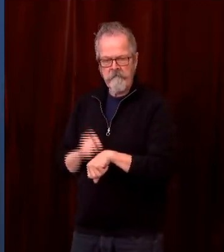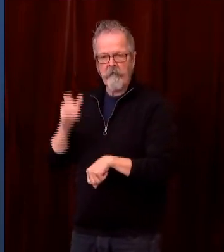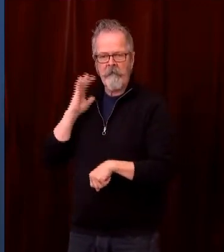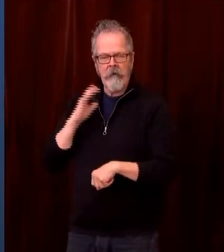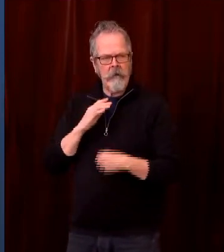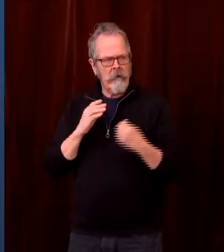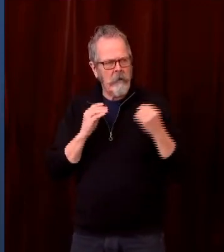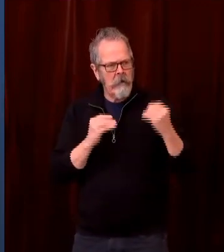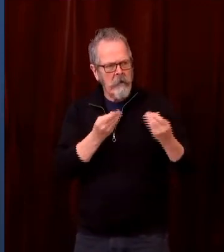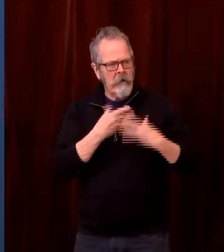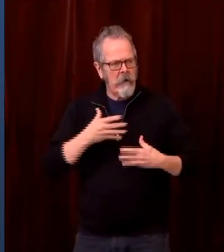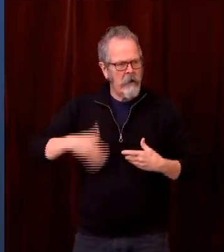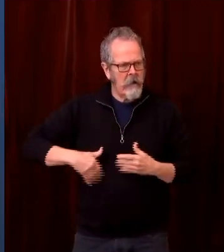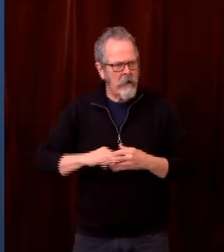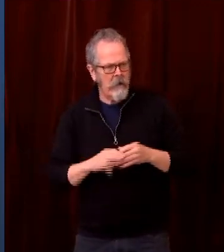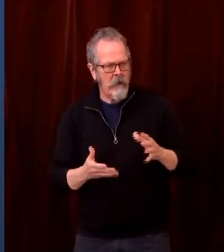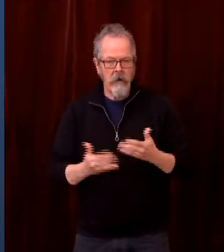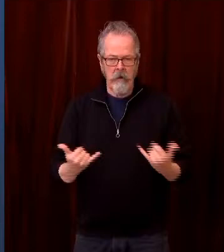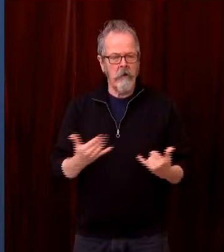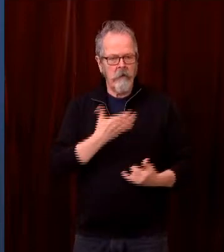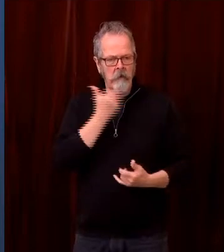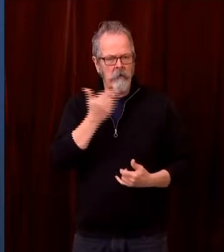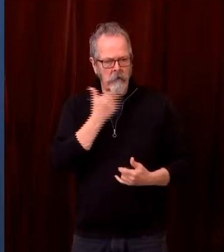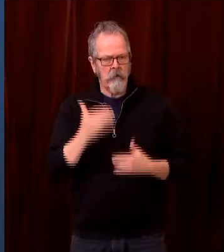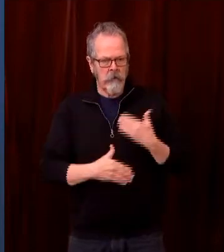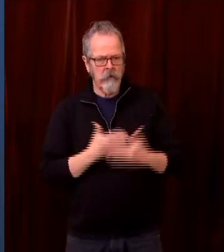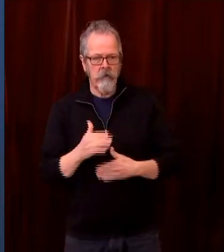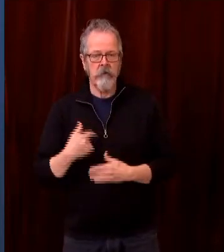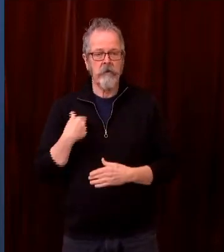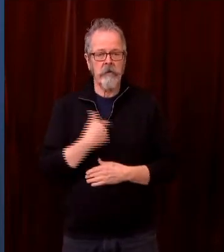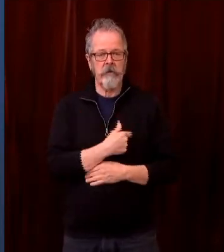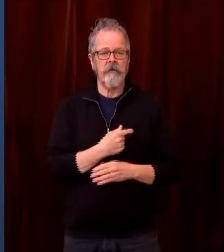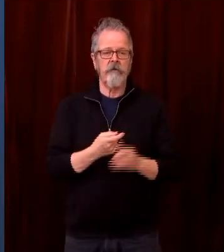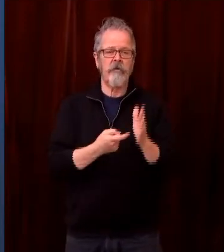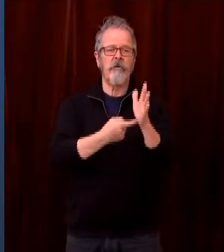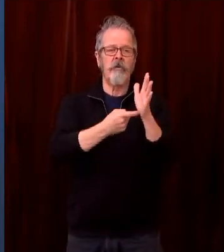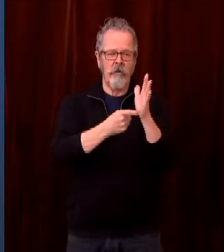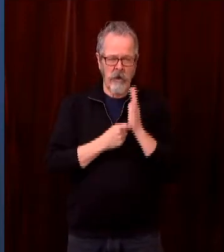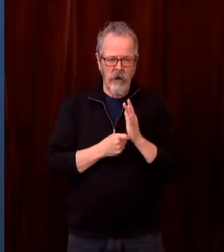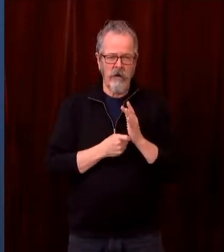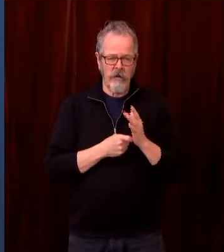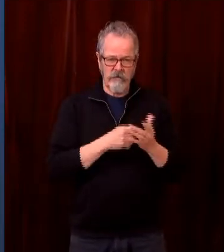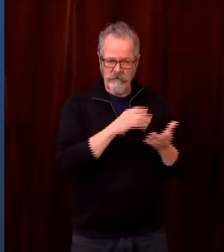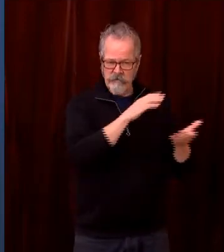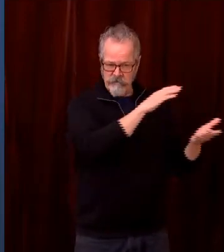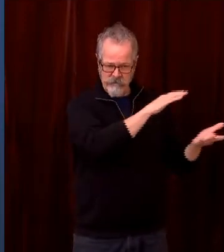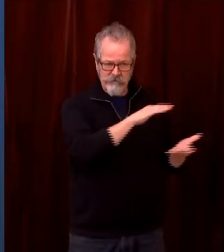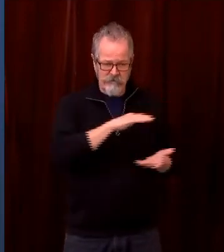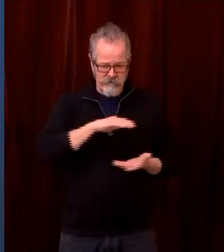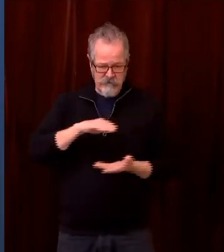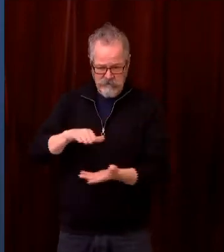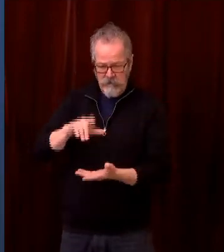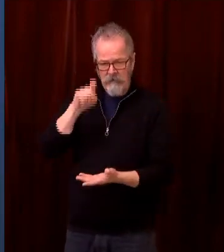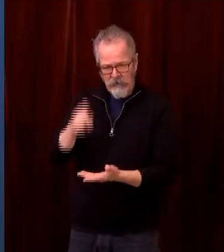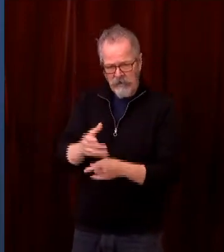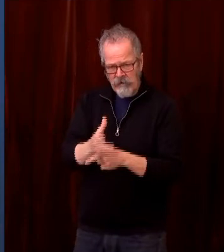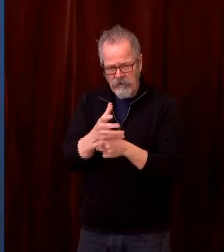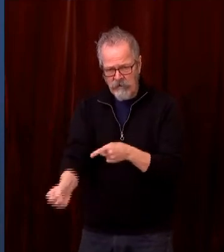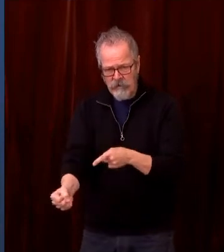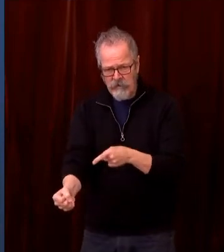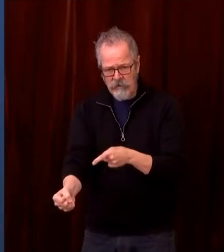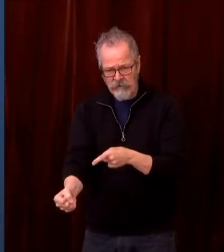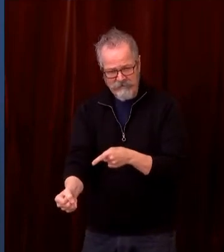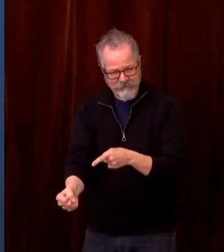7 days to do 90% of their doses. We've had a massive public-private partnership with Microsoft, Starbucks,